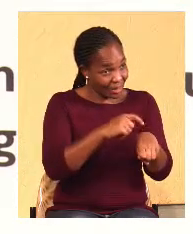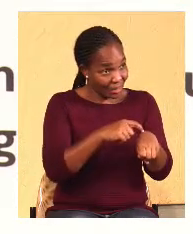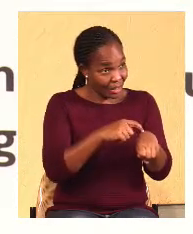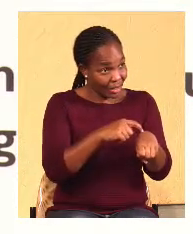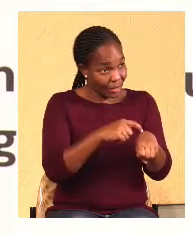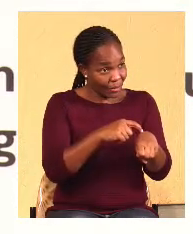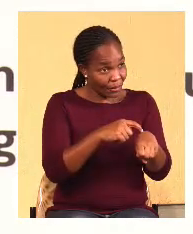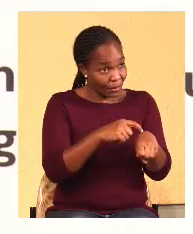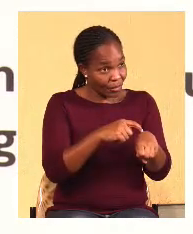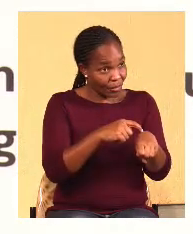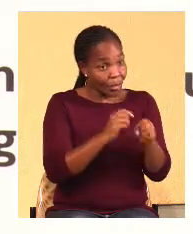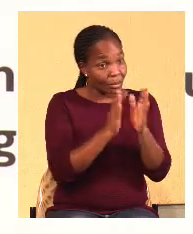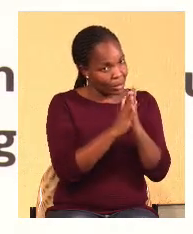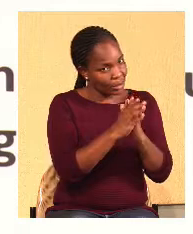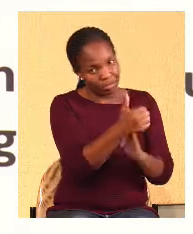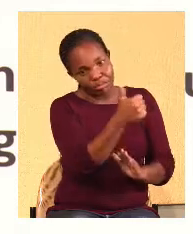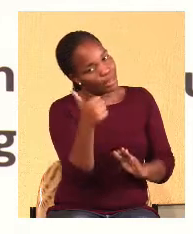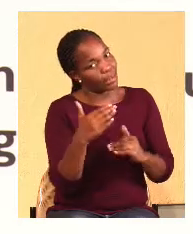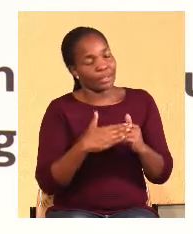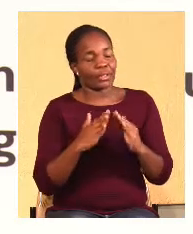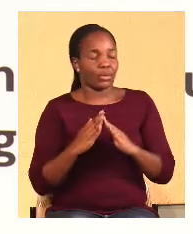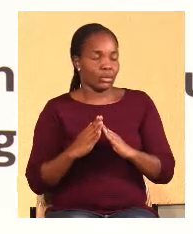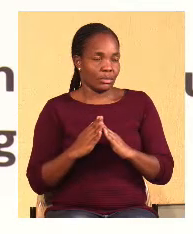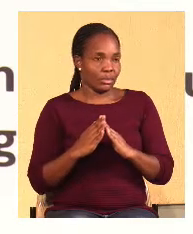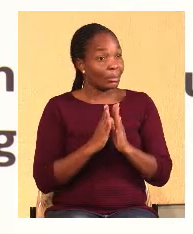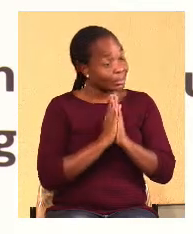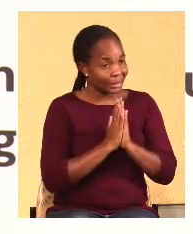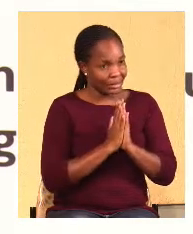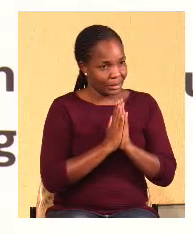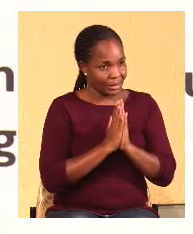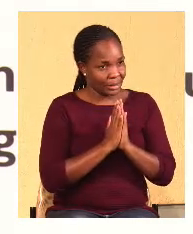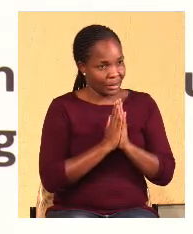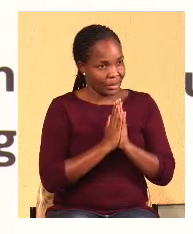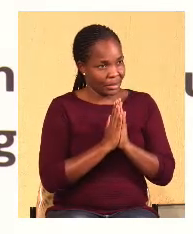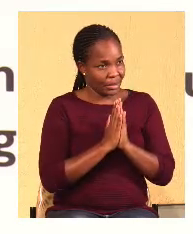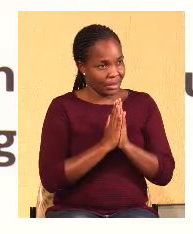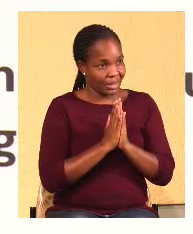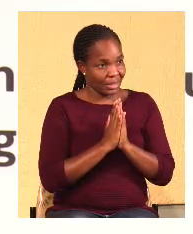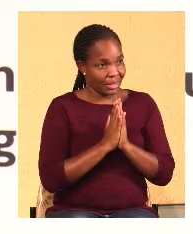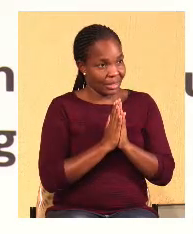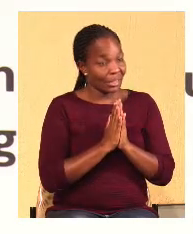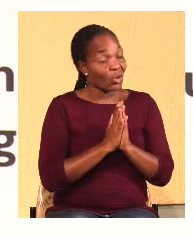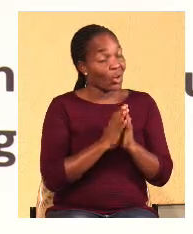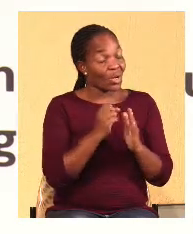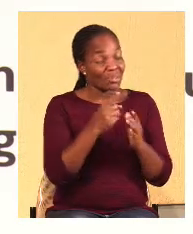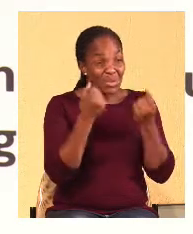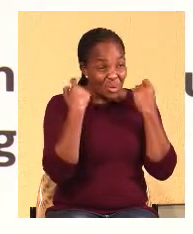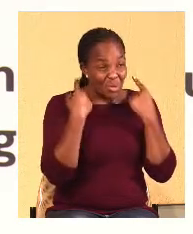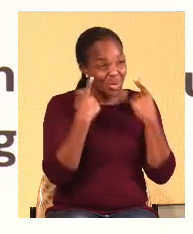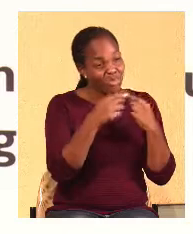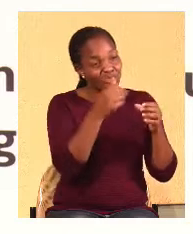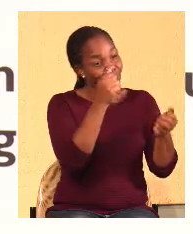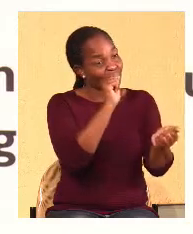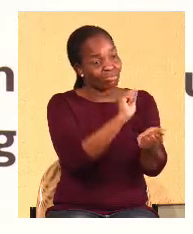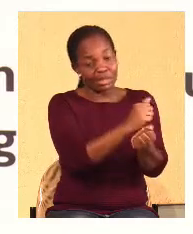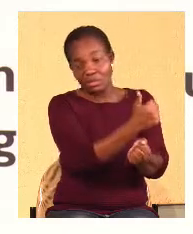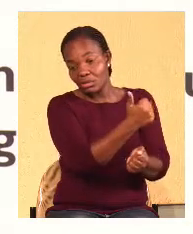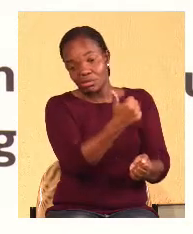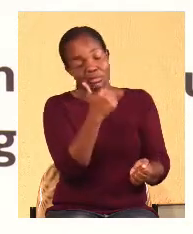or I'm going to stop what I'm doing. They can then be, you know, basically charged and fined.